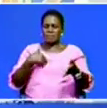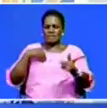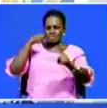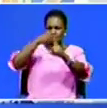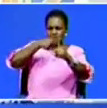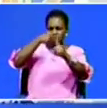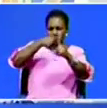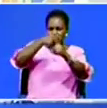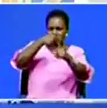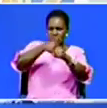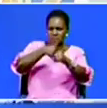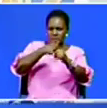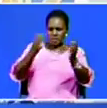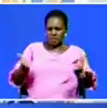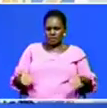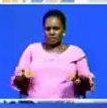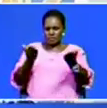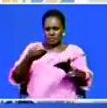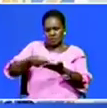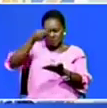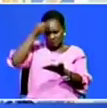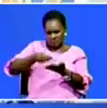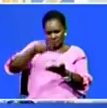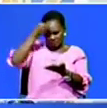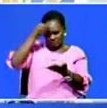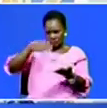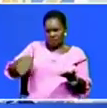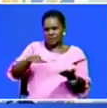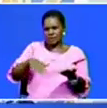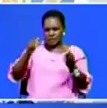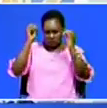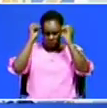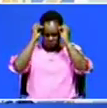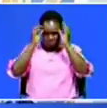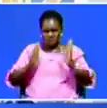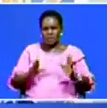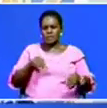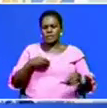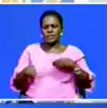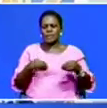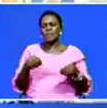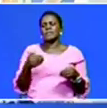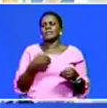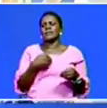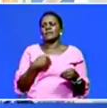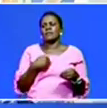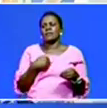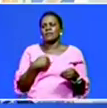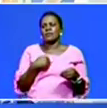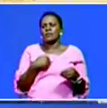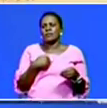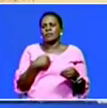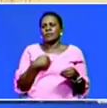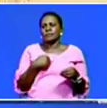championing what we call improving learning environment for students with disability in the institutions of